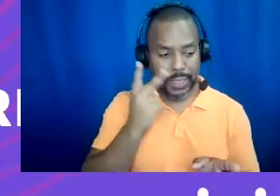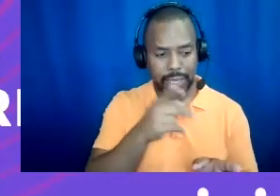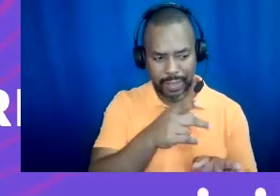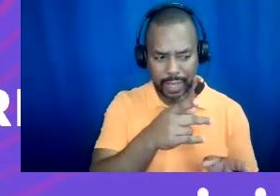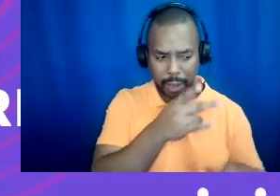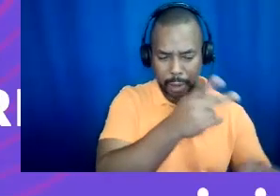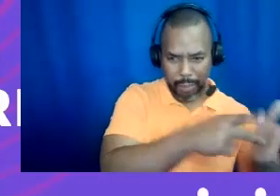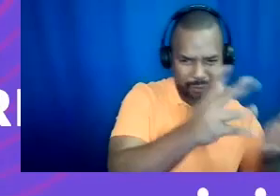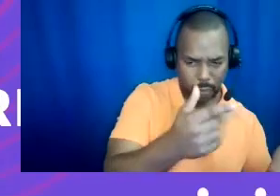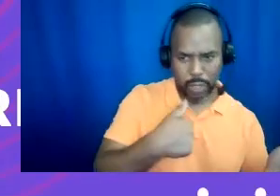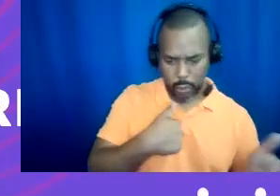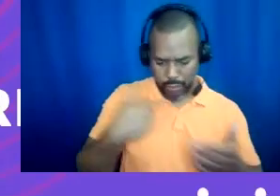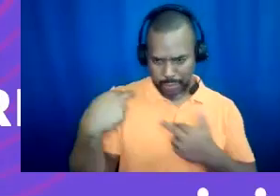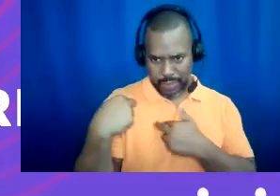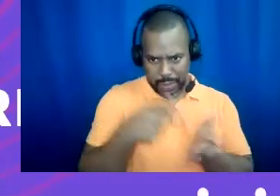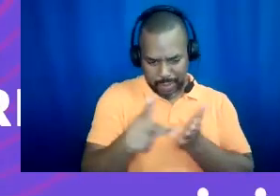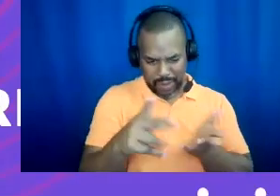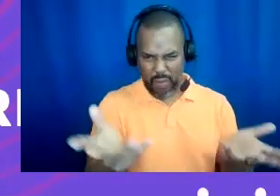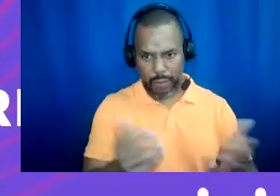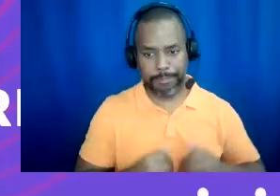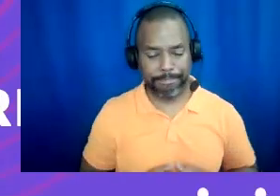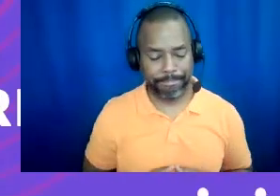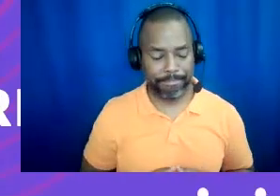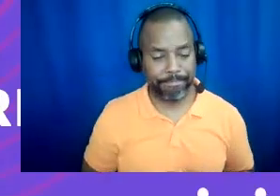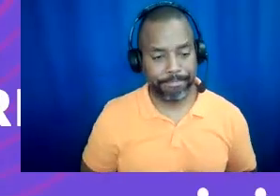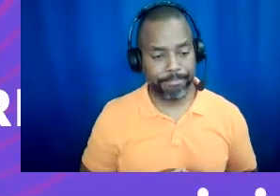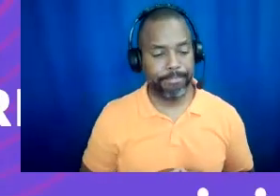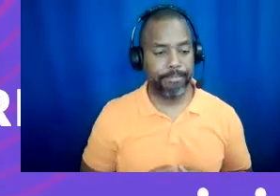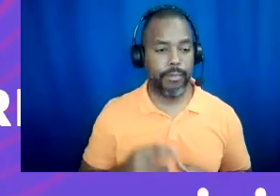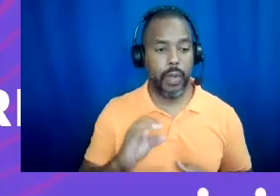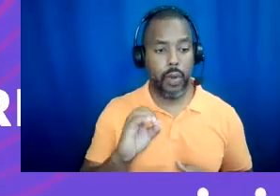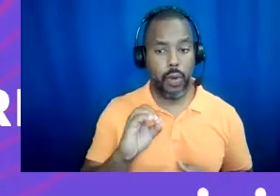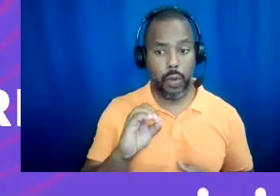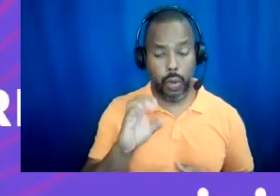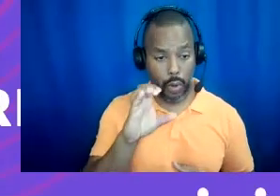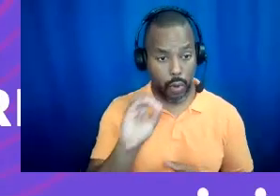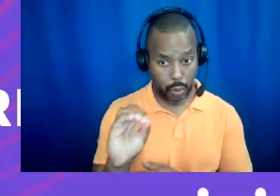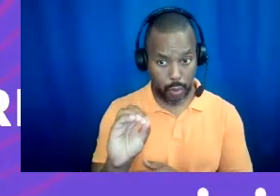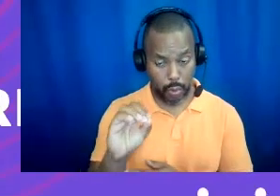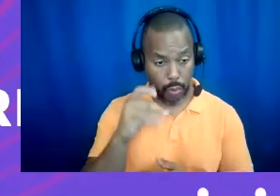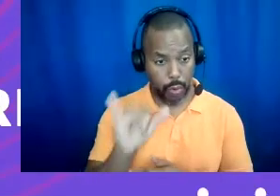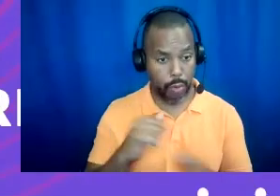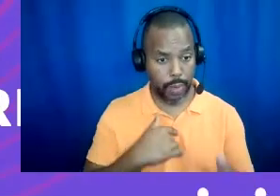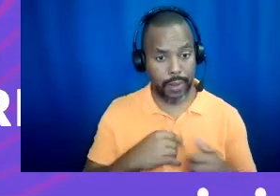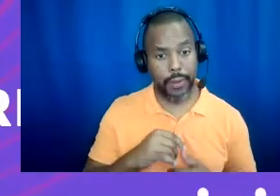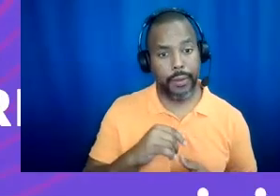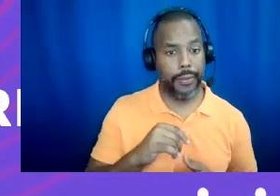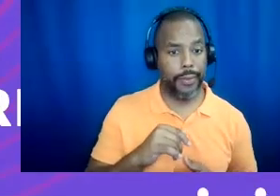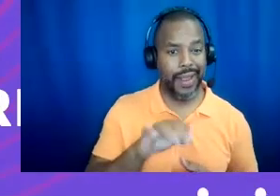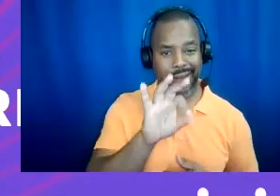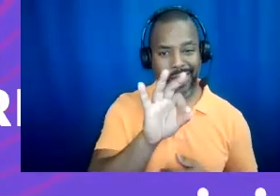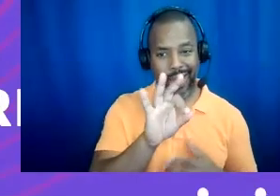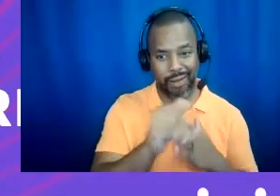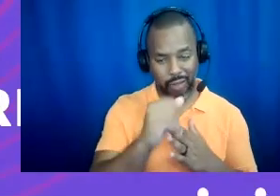is. Your prescription drug copays on this plan, you actually have a $9 generic and a $35 brand.